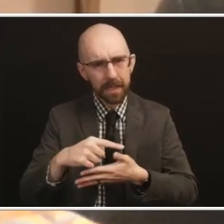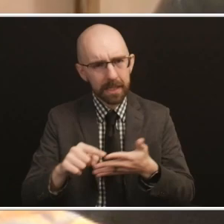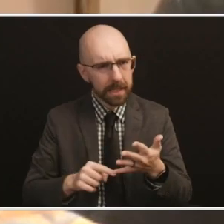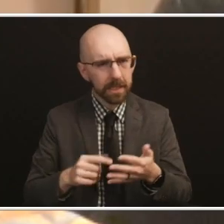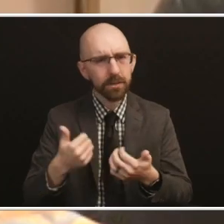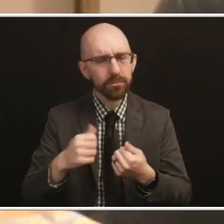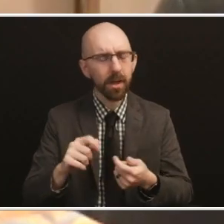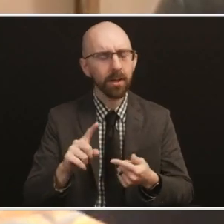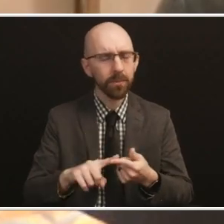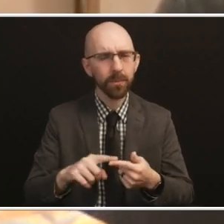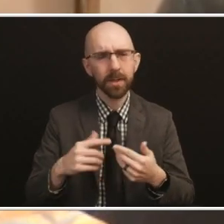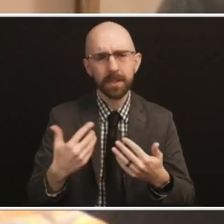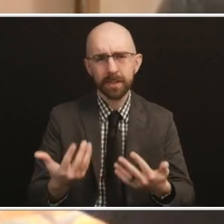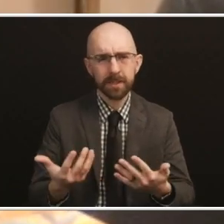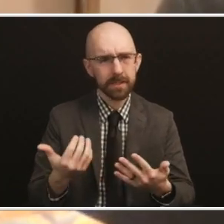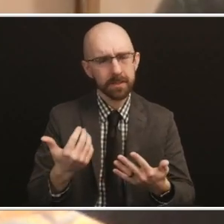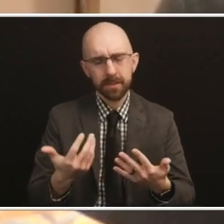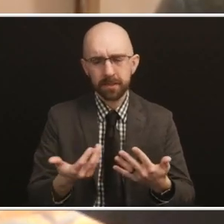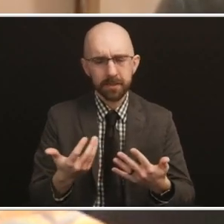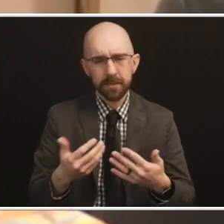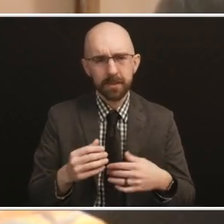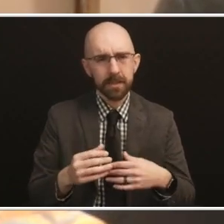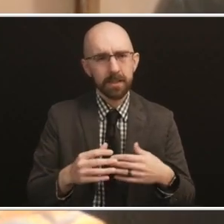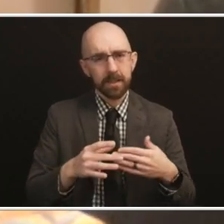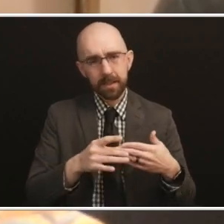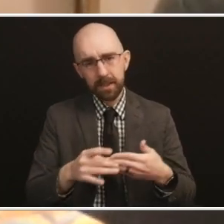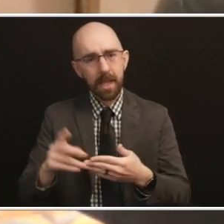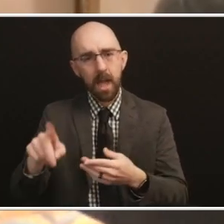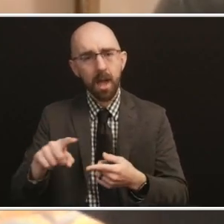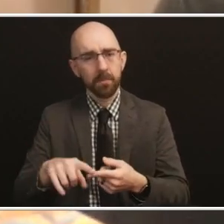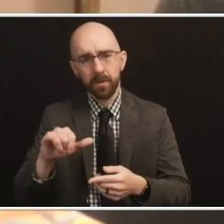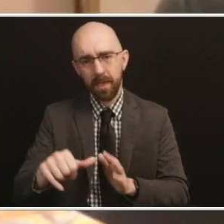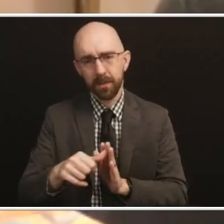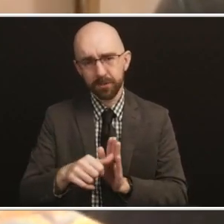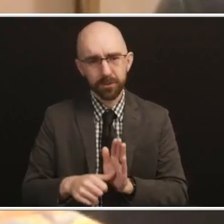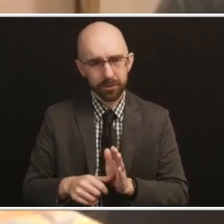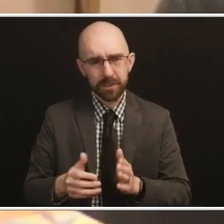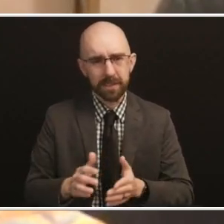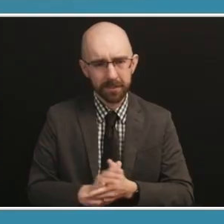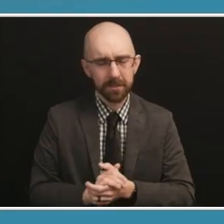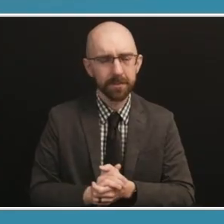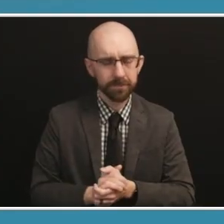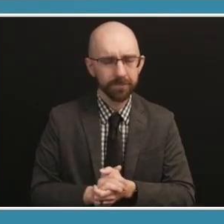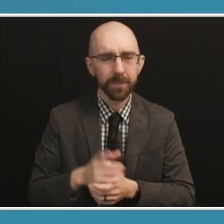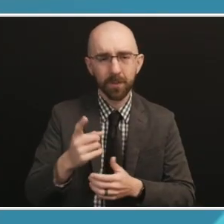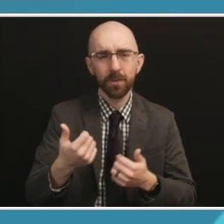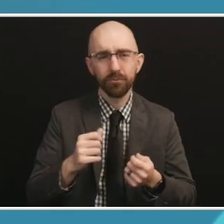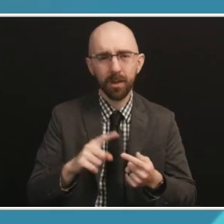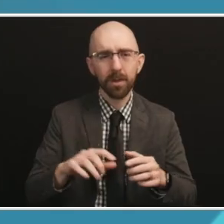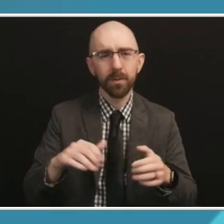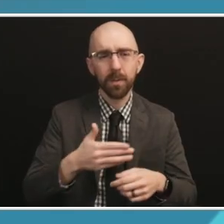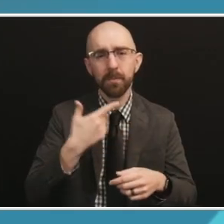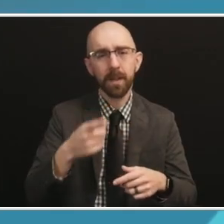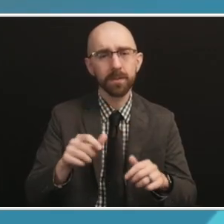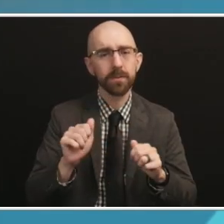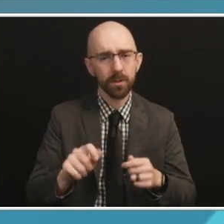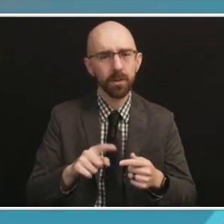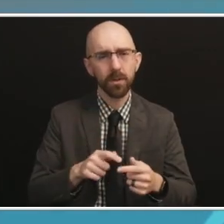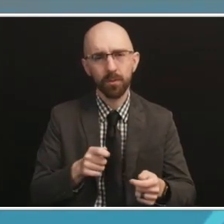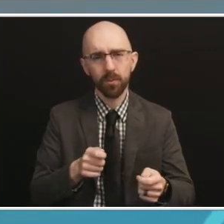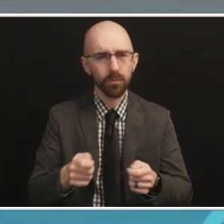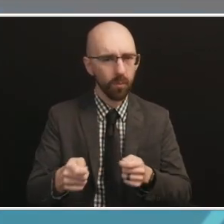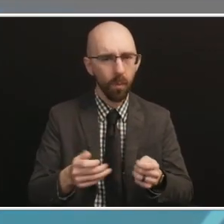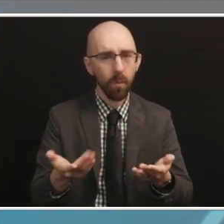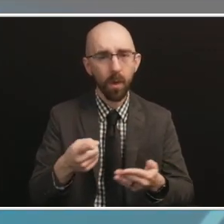to lead up to it. So you were trying to do the best you could to control the controllables, get all